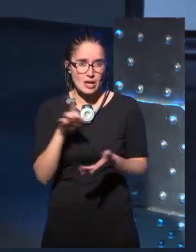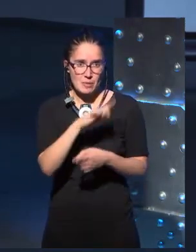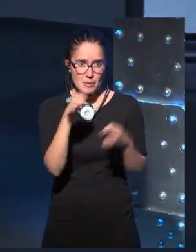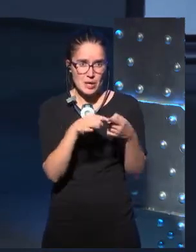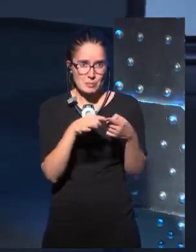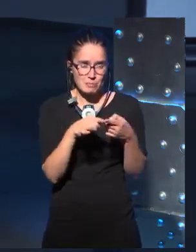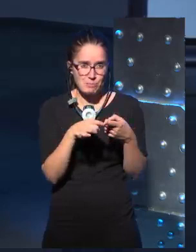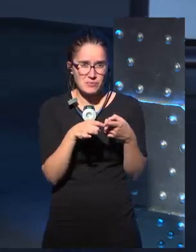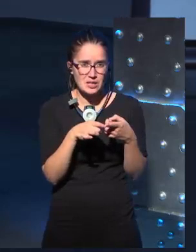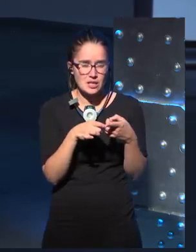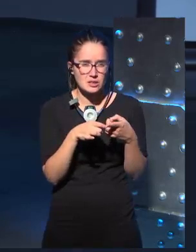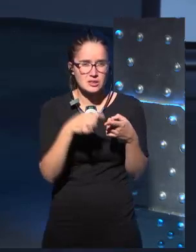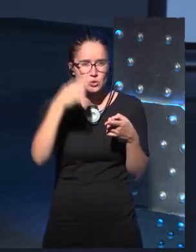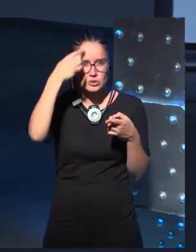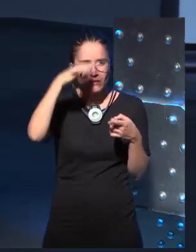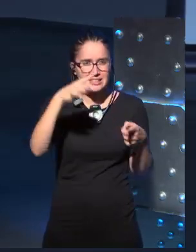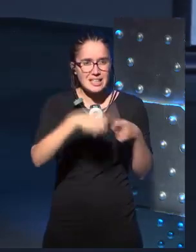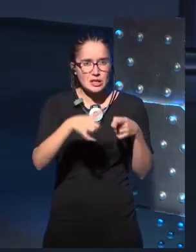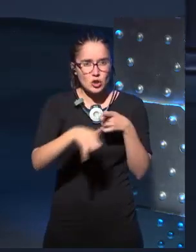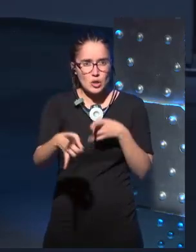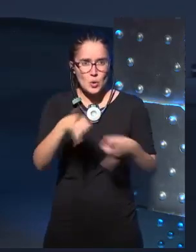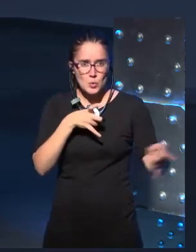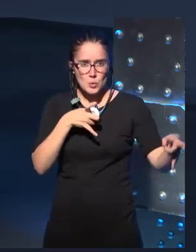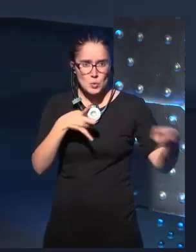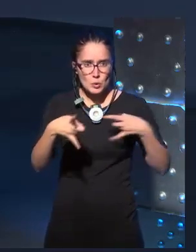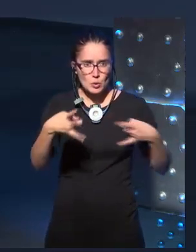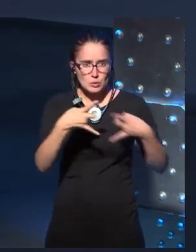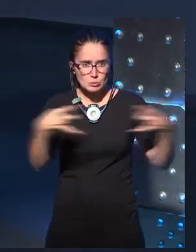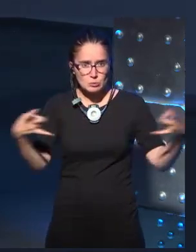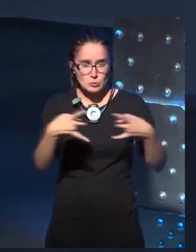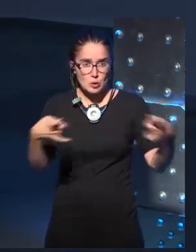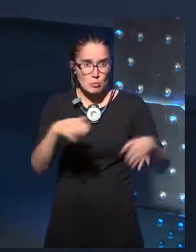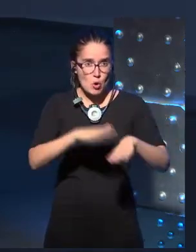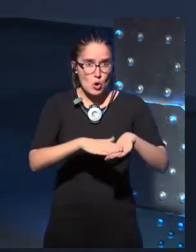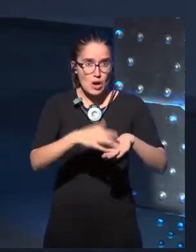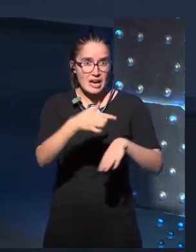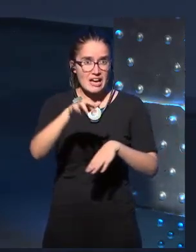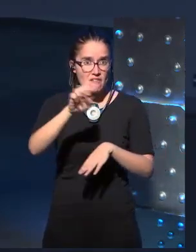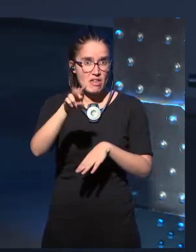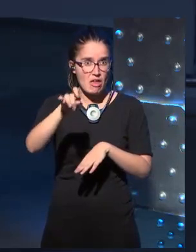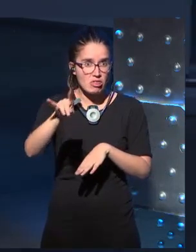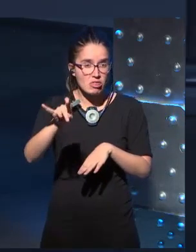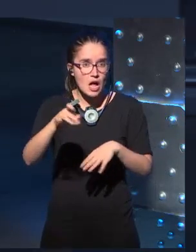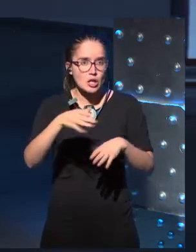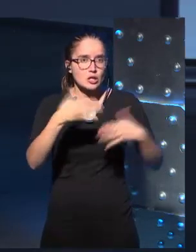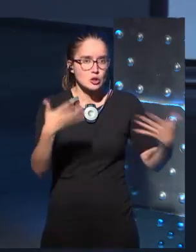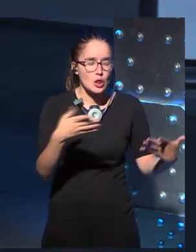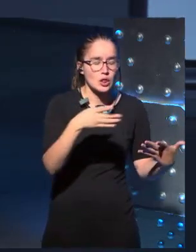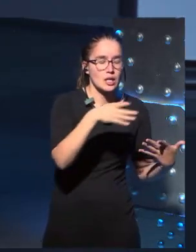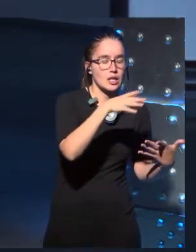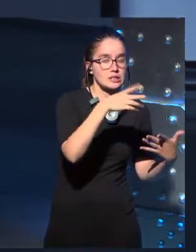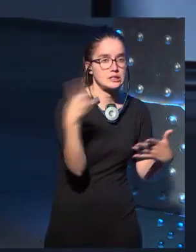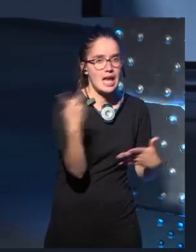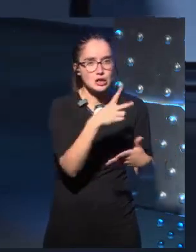are attracted to each other because of gravity in outer space, right? And so Andromeda and the Milky Way, they